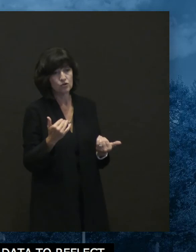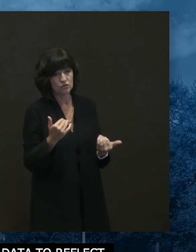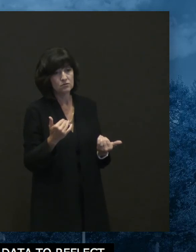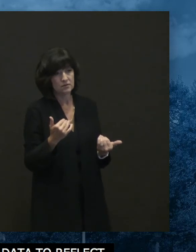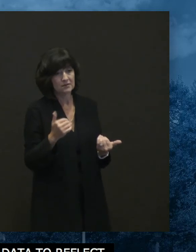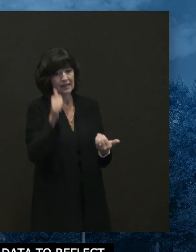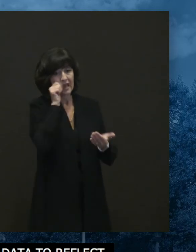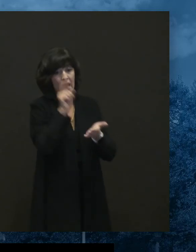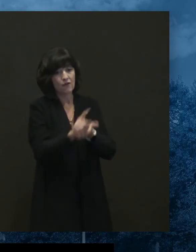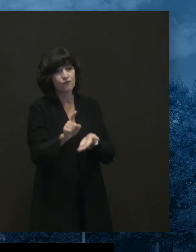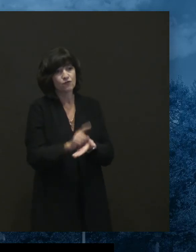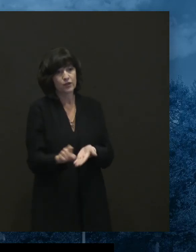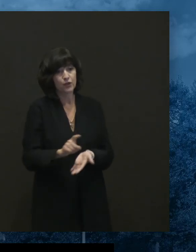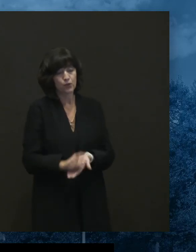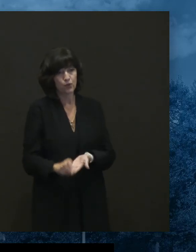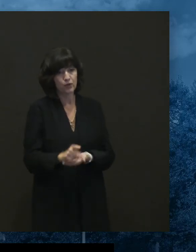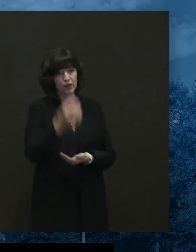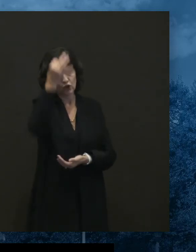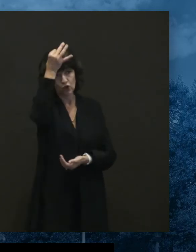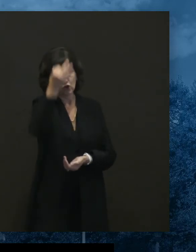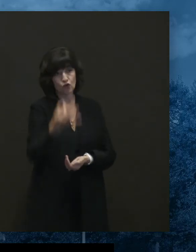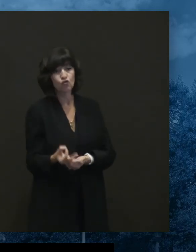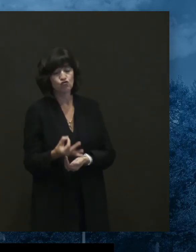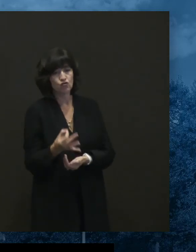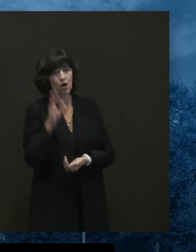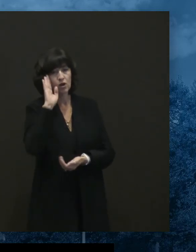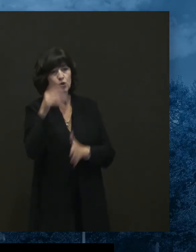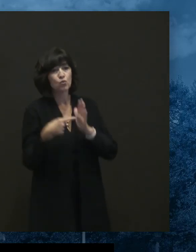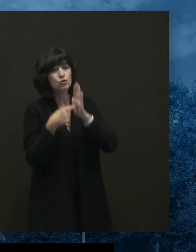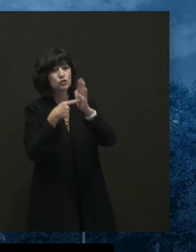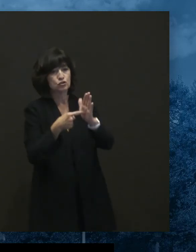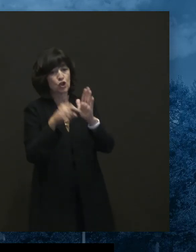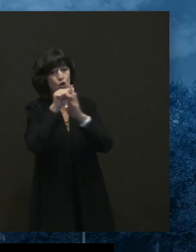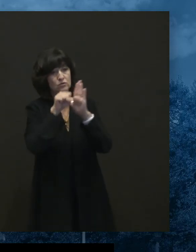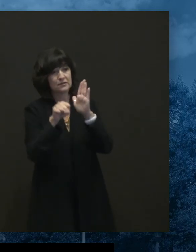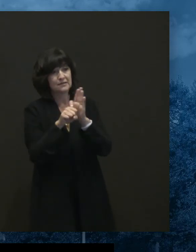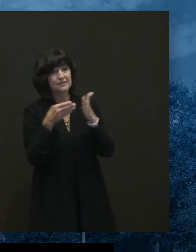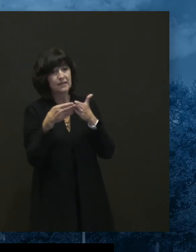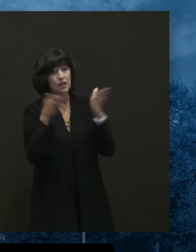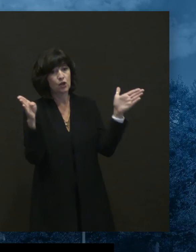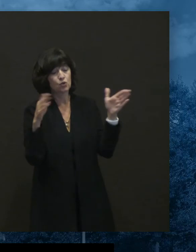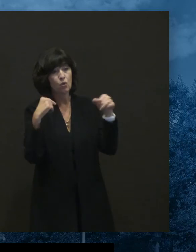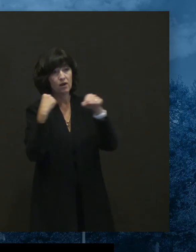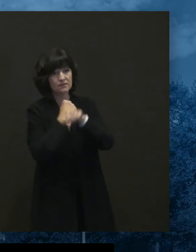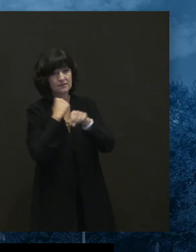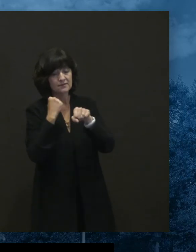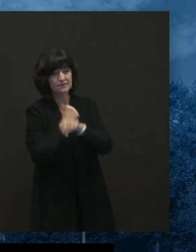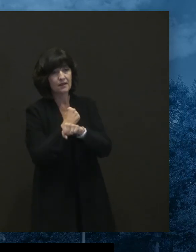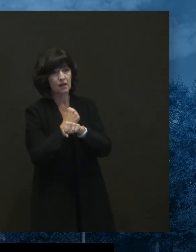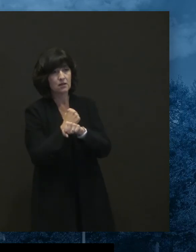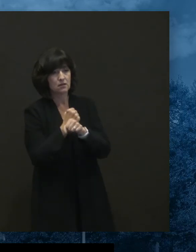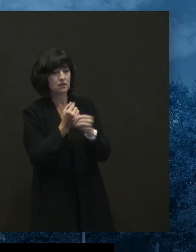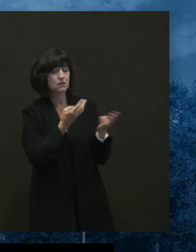release, present the statewide data that is available, but as we have more